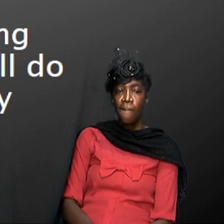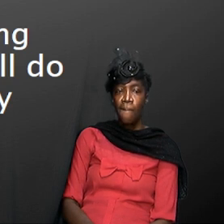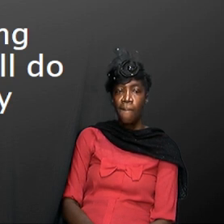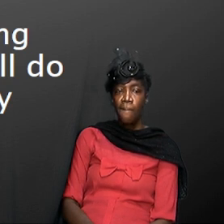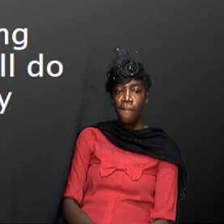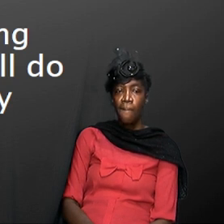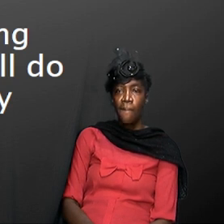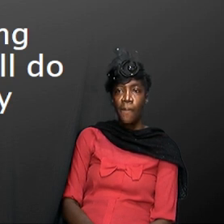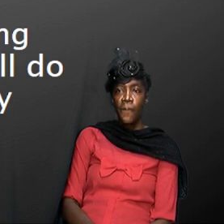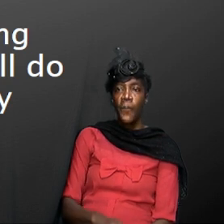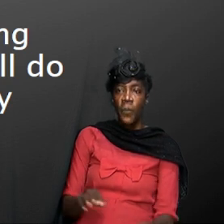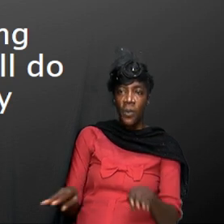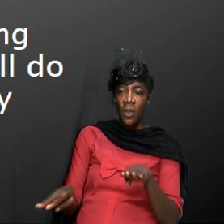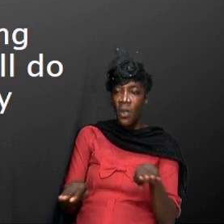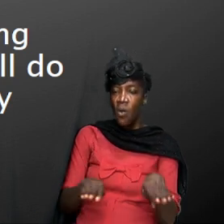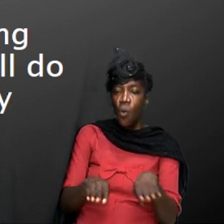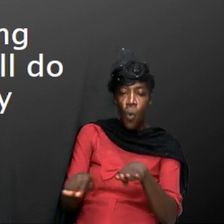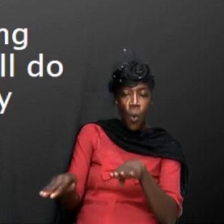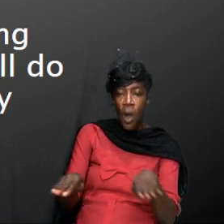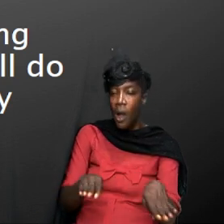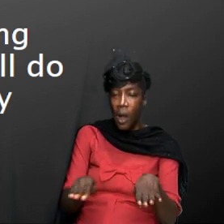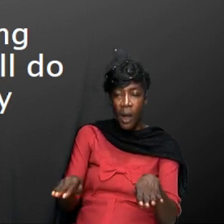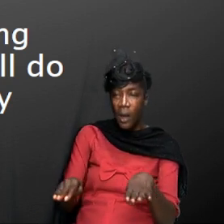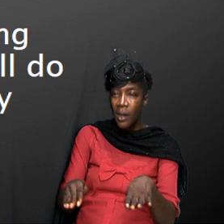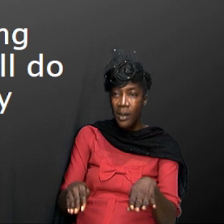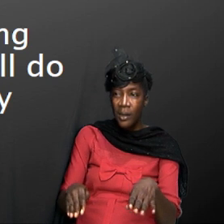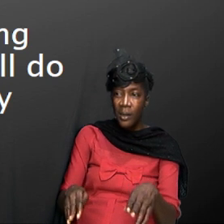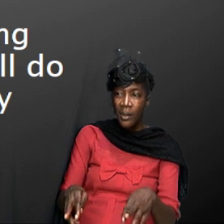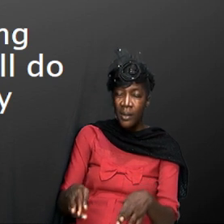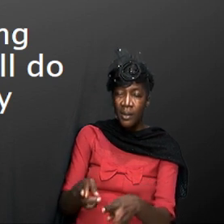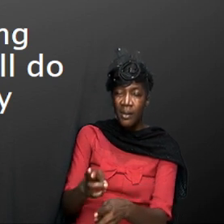and have a godly reverence, a godly respect,